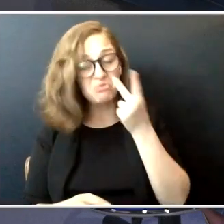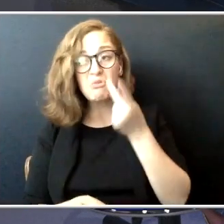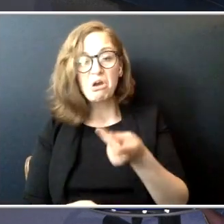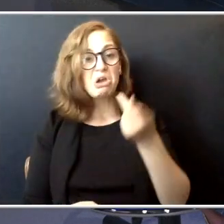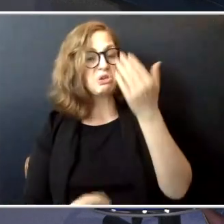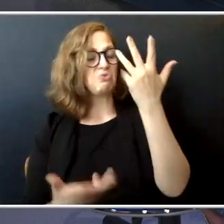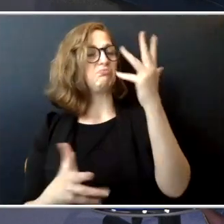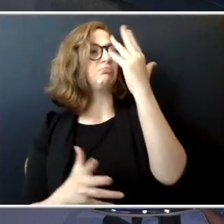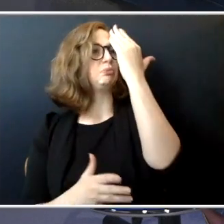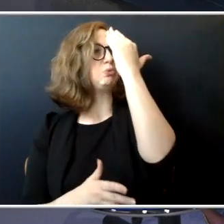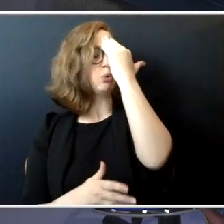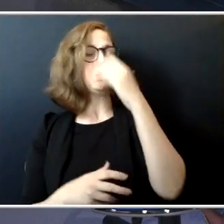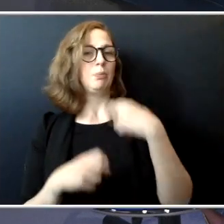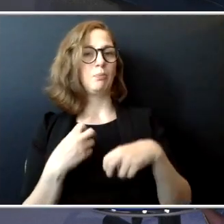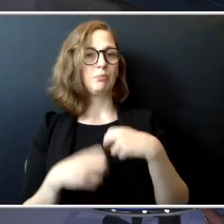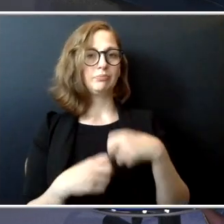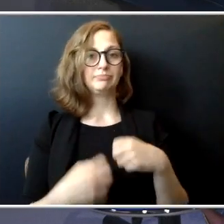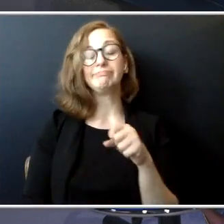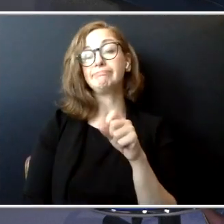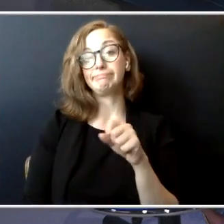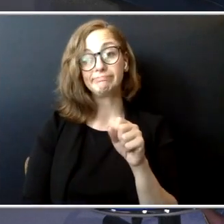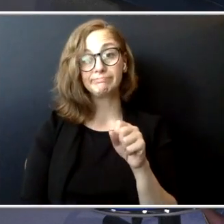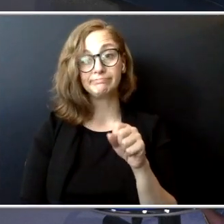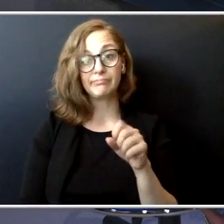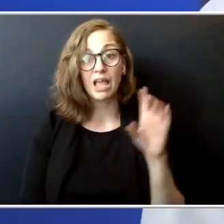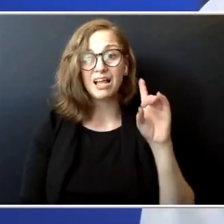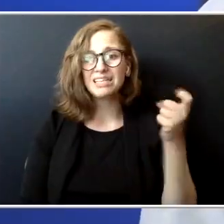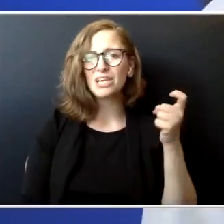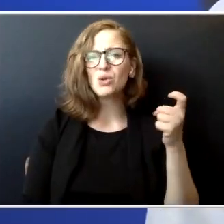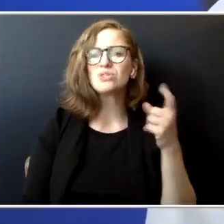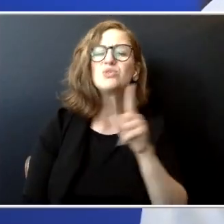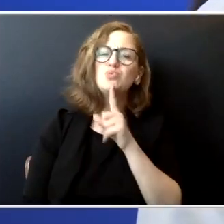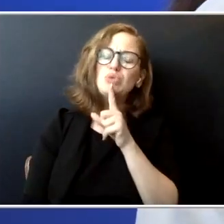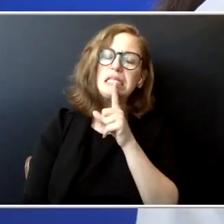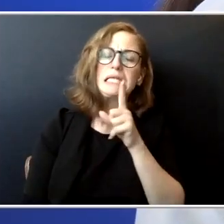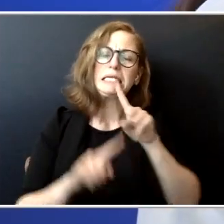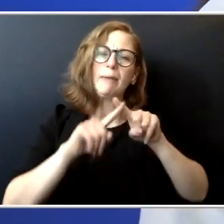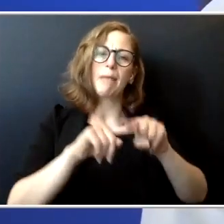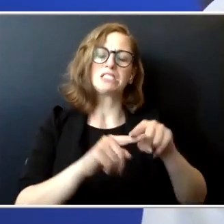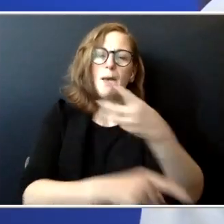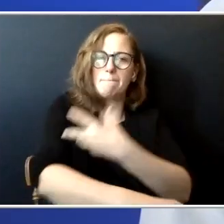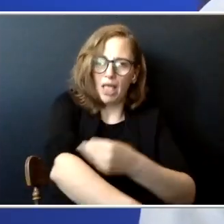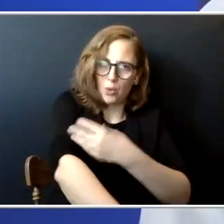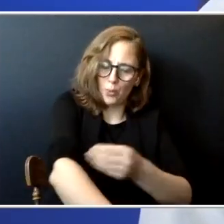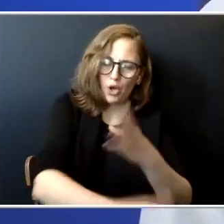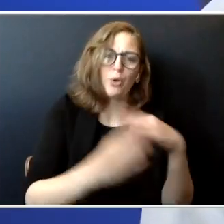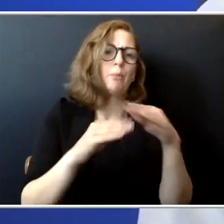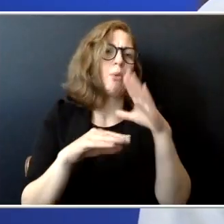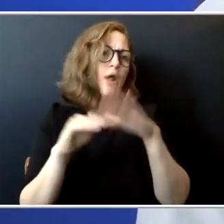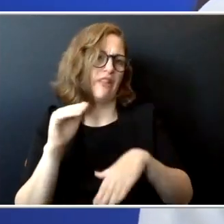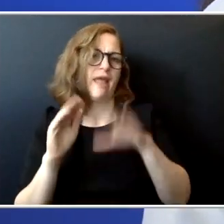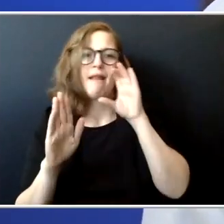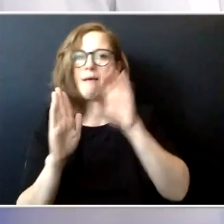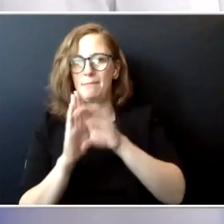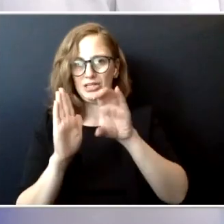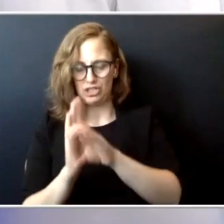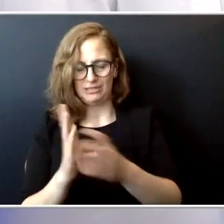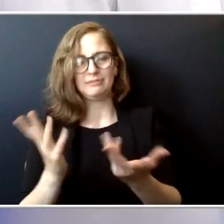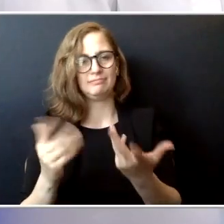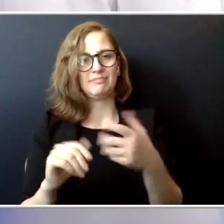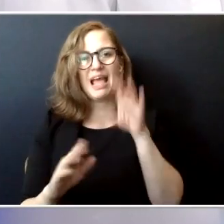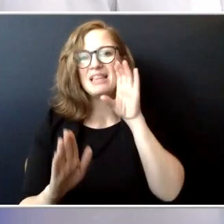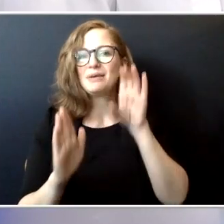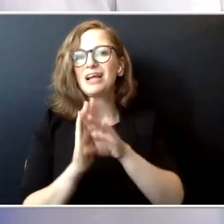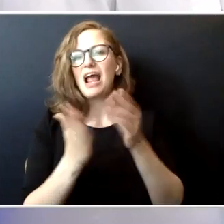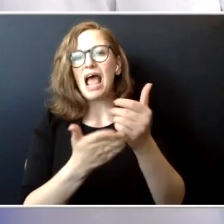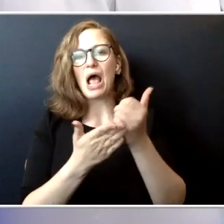actually the diagnosis is more about the blood work than it is the imaging. The imaging we use to help us guide surgery. Is it something you